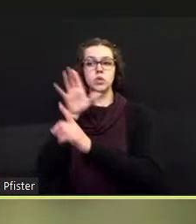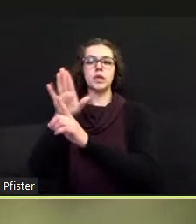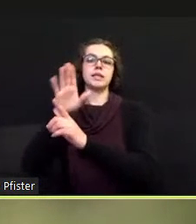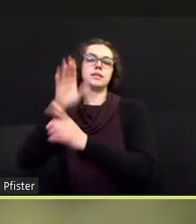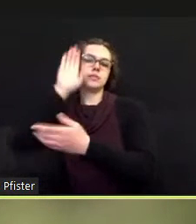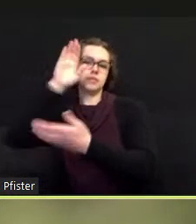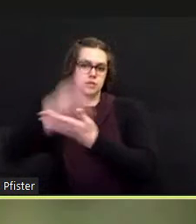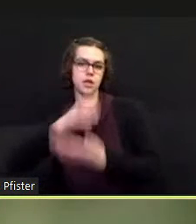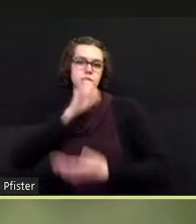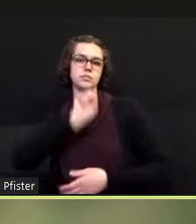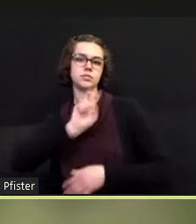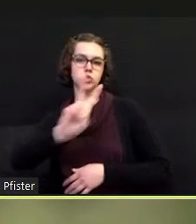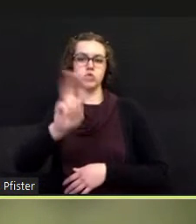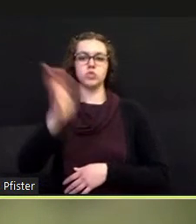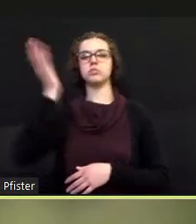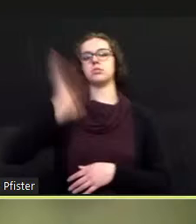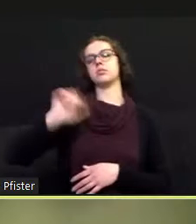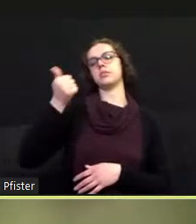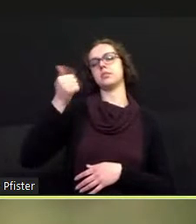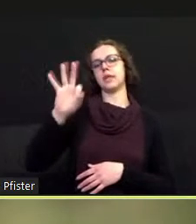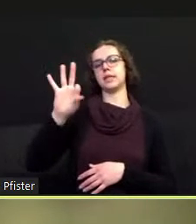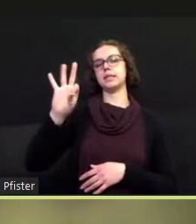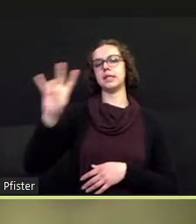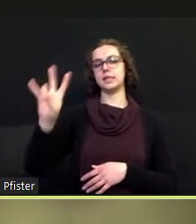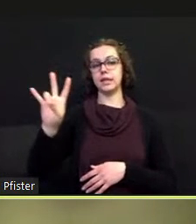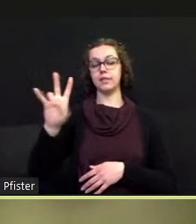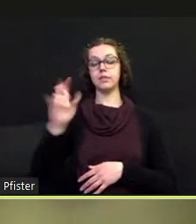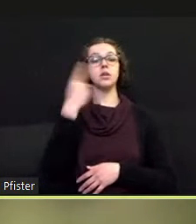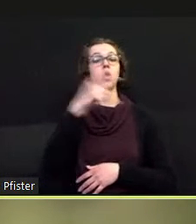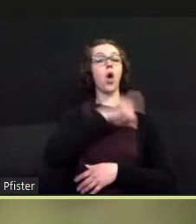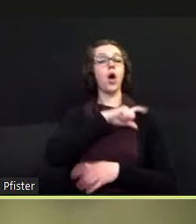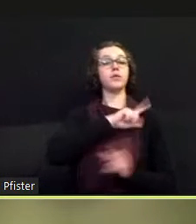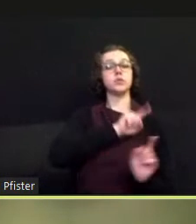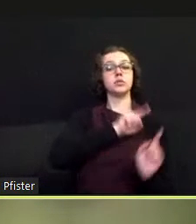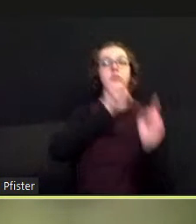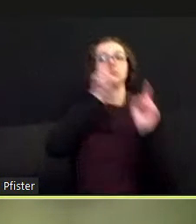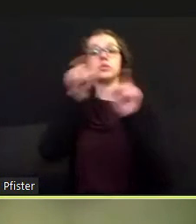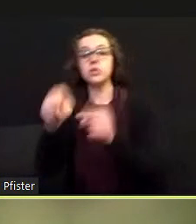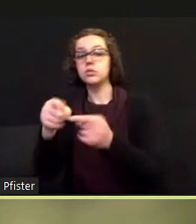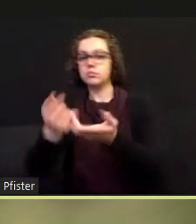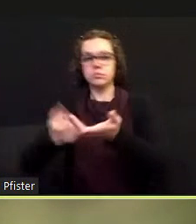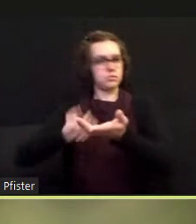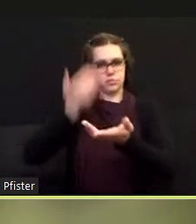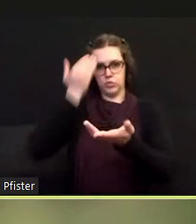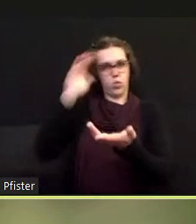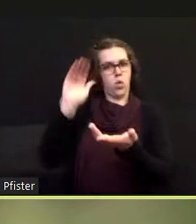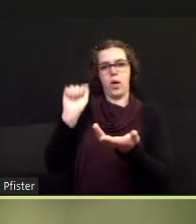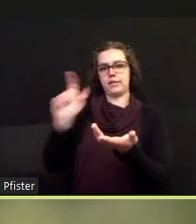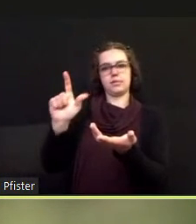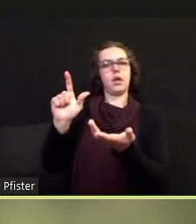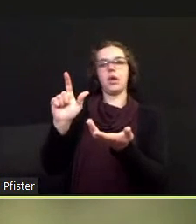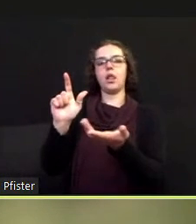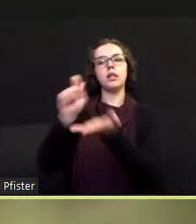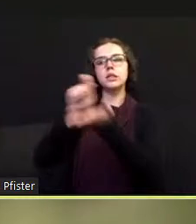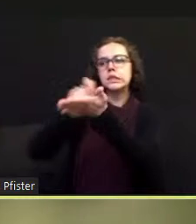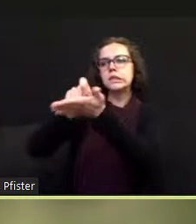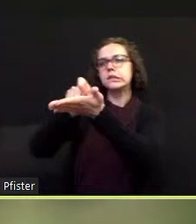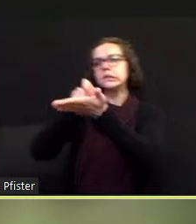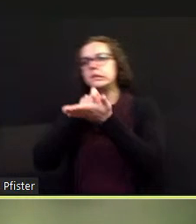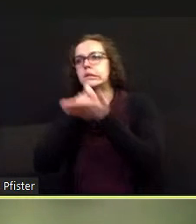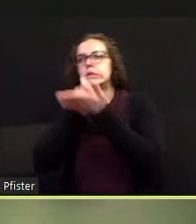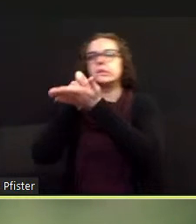responding officer did not know ASL and used written notes with Hensley to try to communicate, before realizing